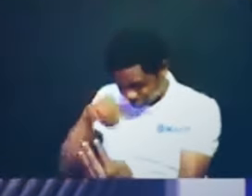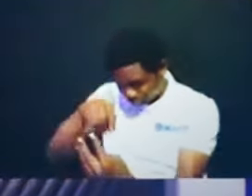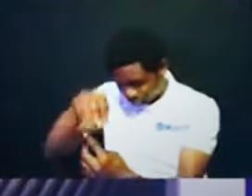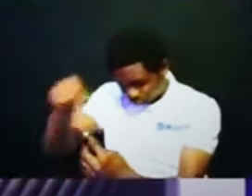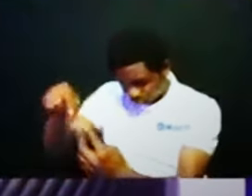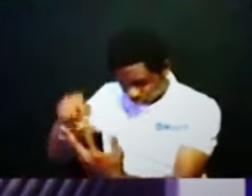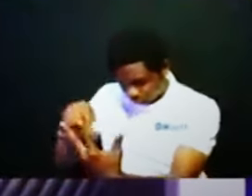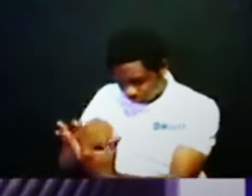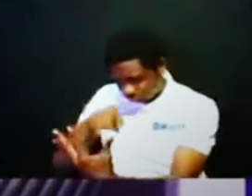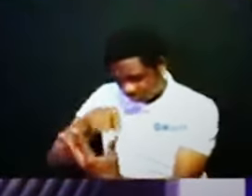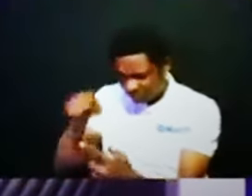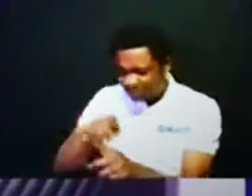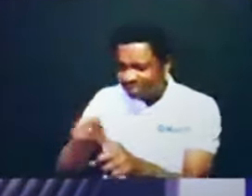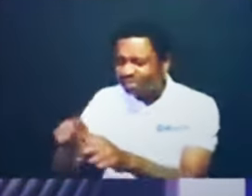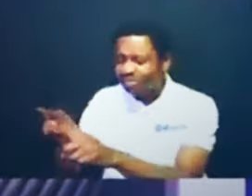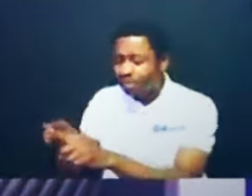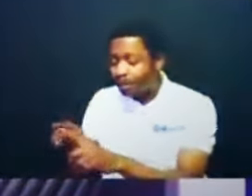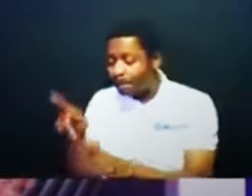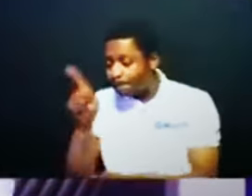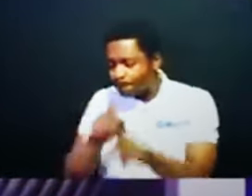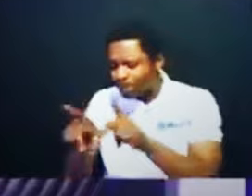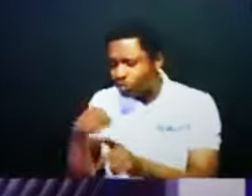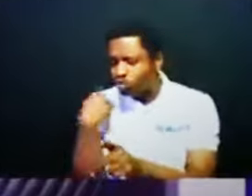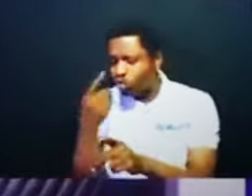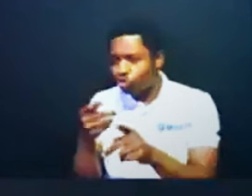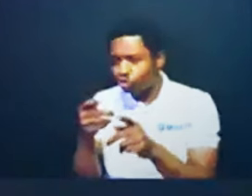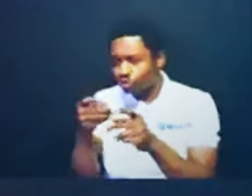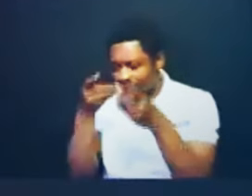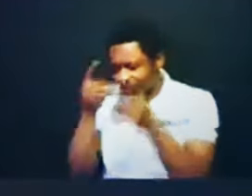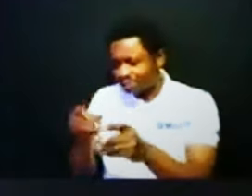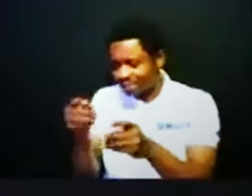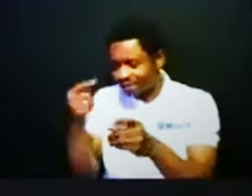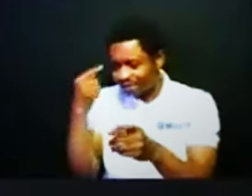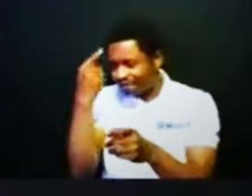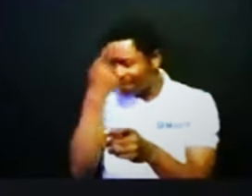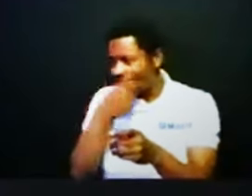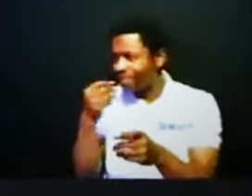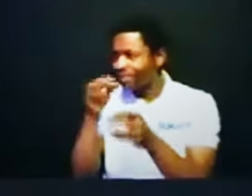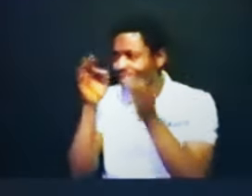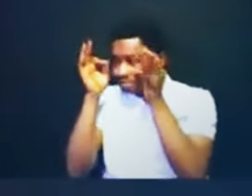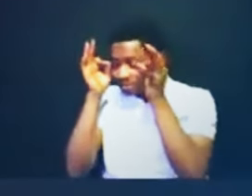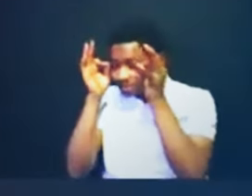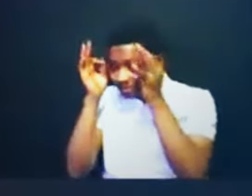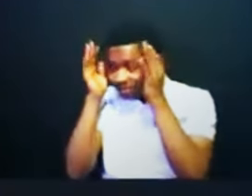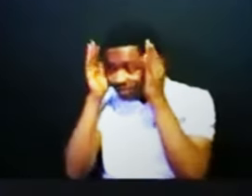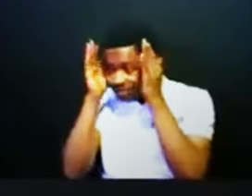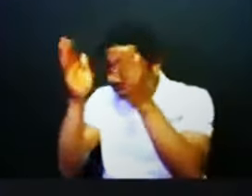people facing the right direction. They have